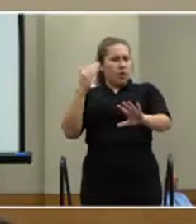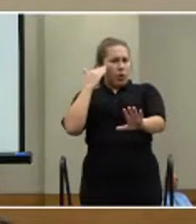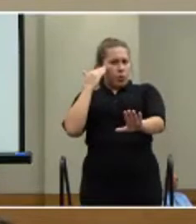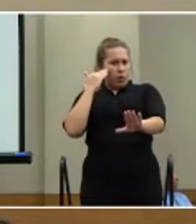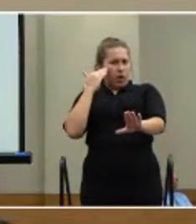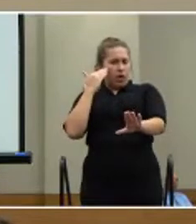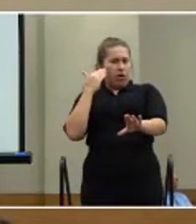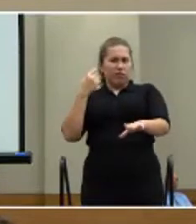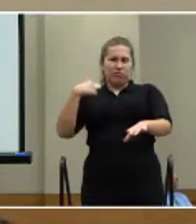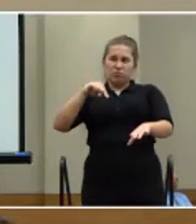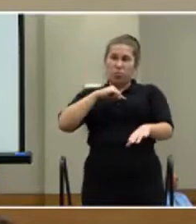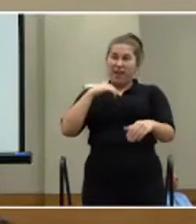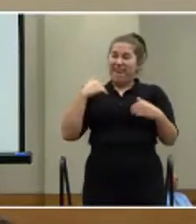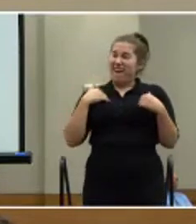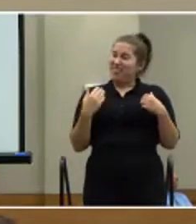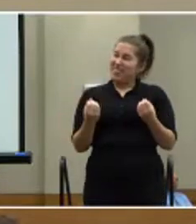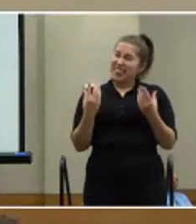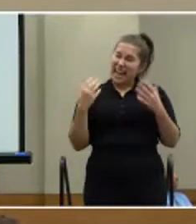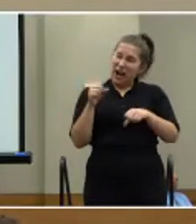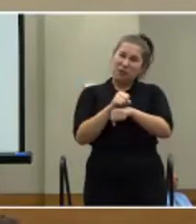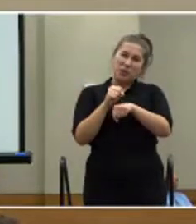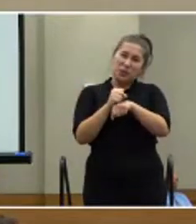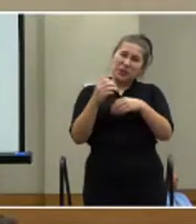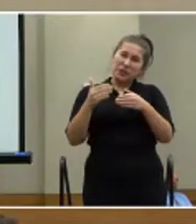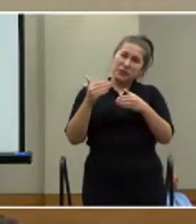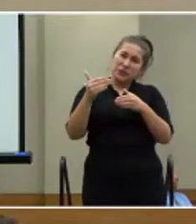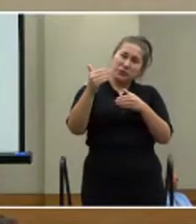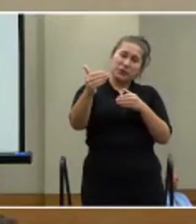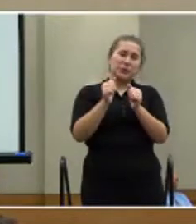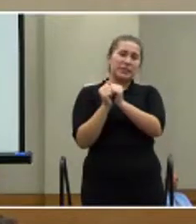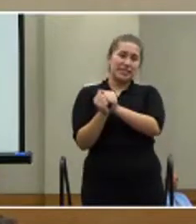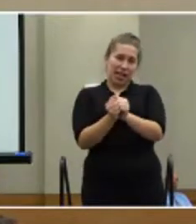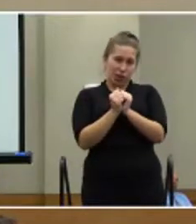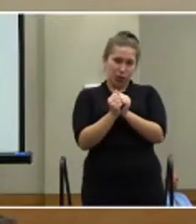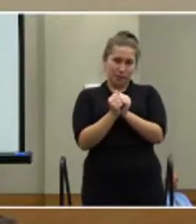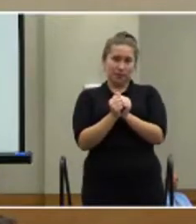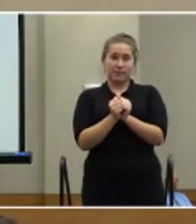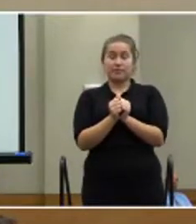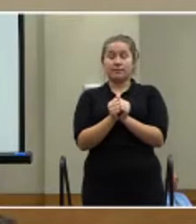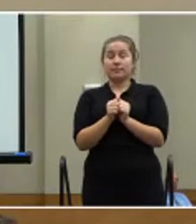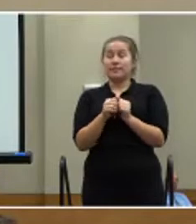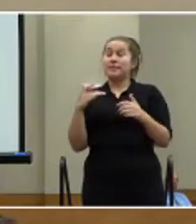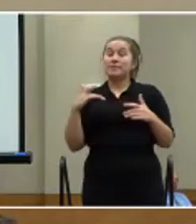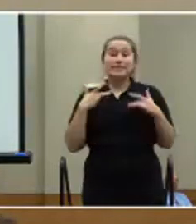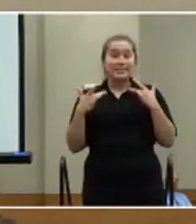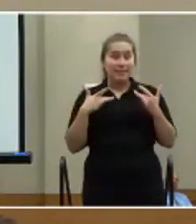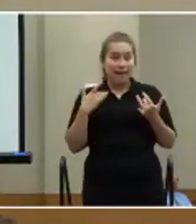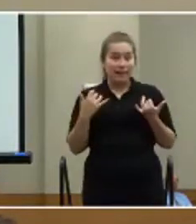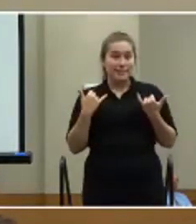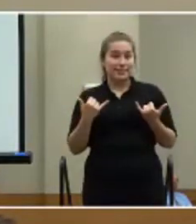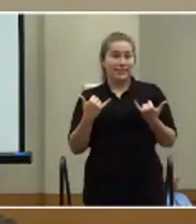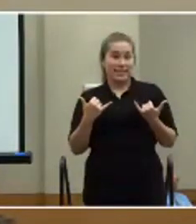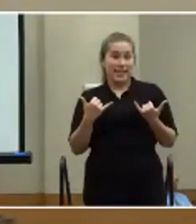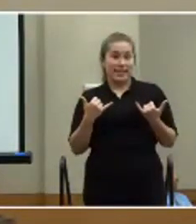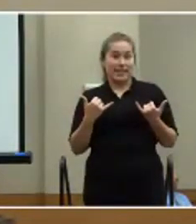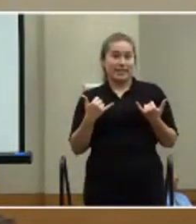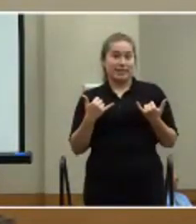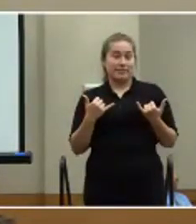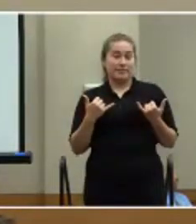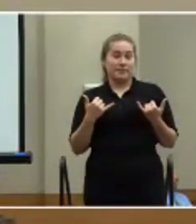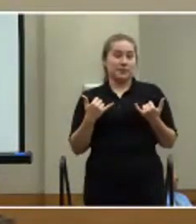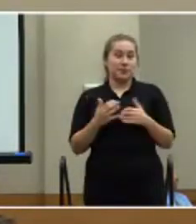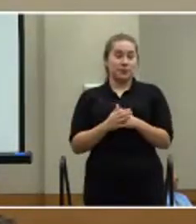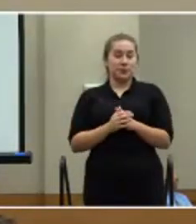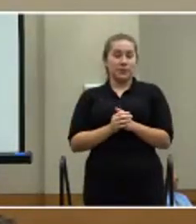that we all have a lot of work to do together. Very excited that today, as a matter of fact, the